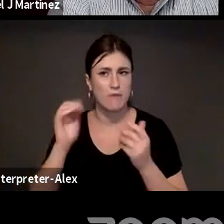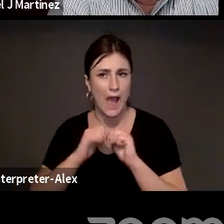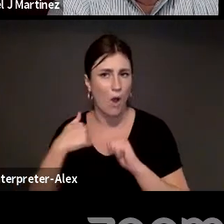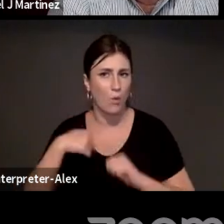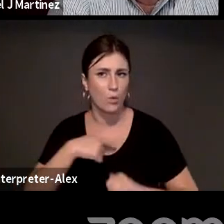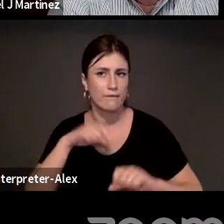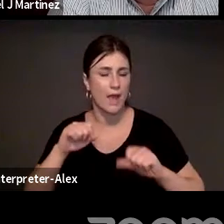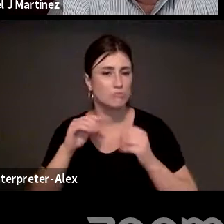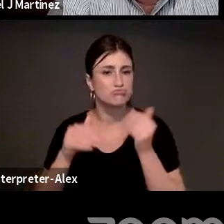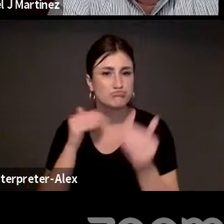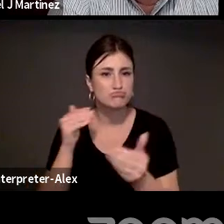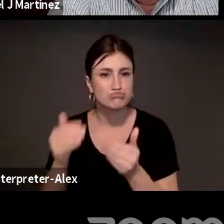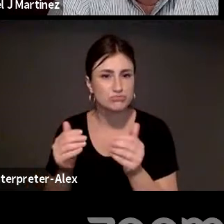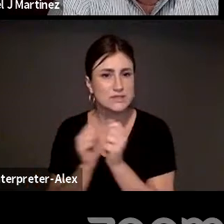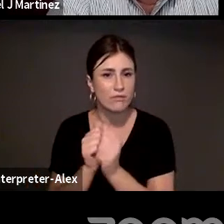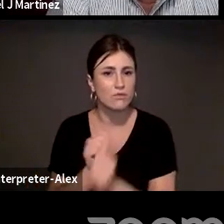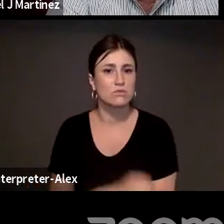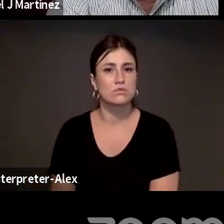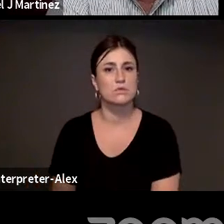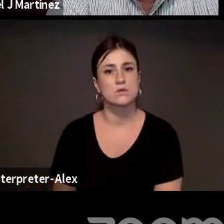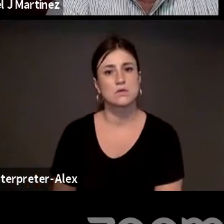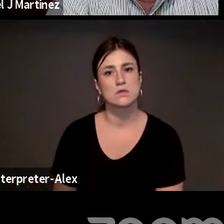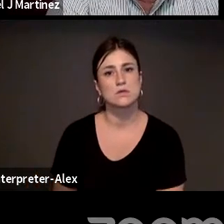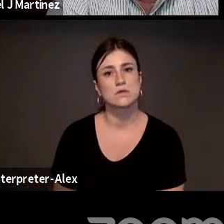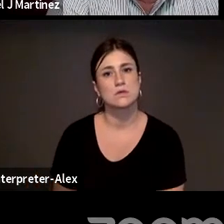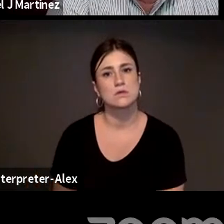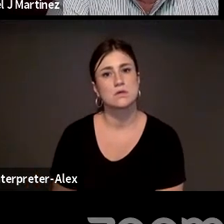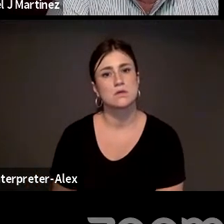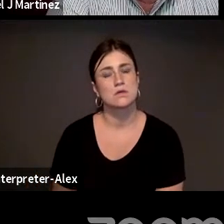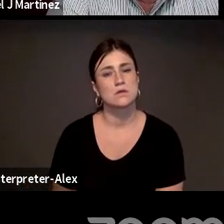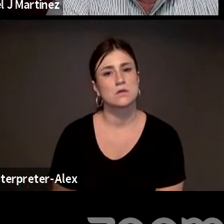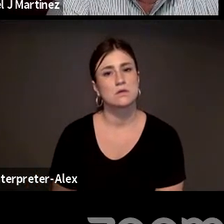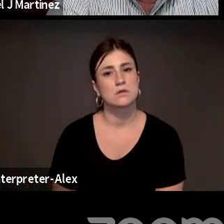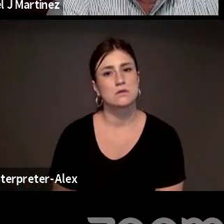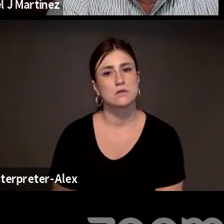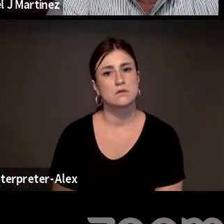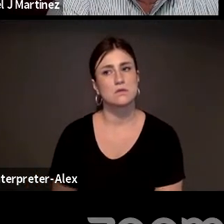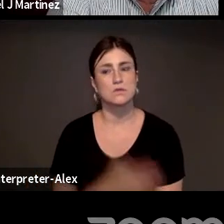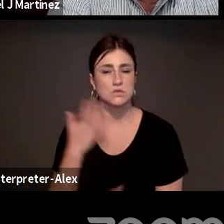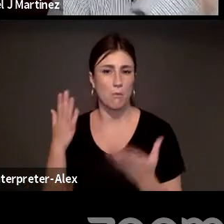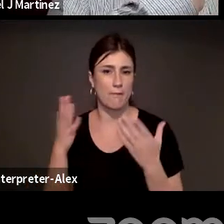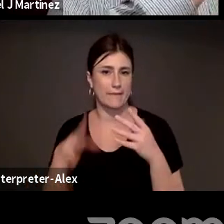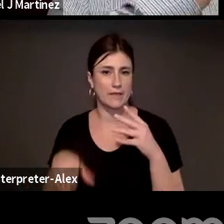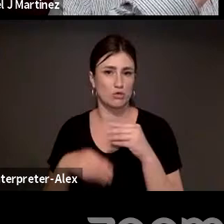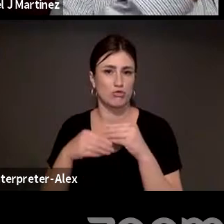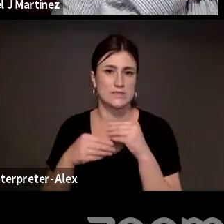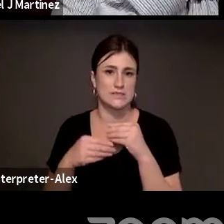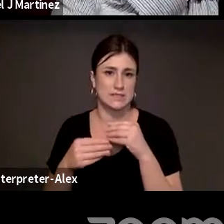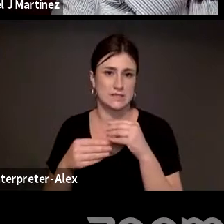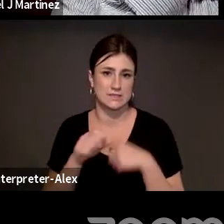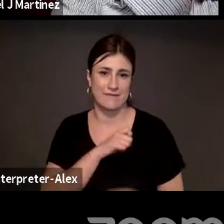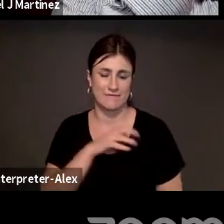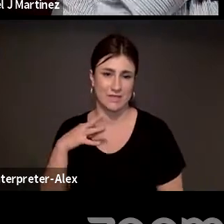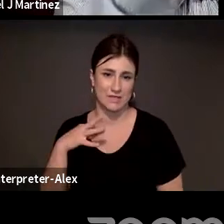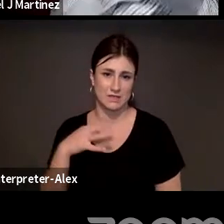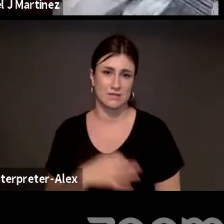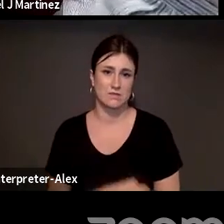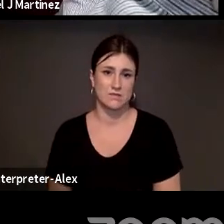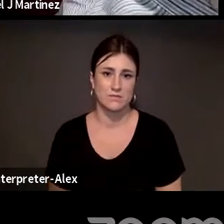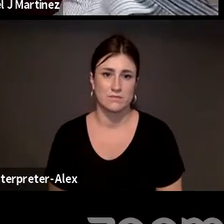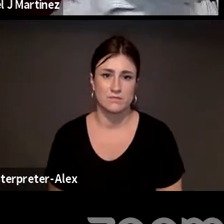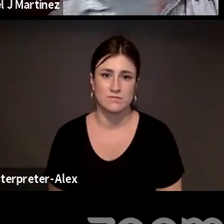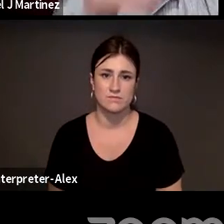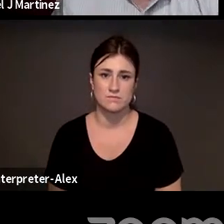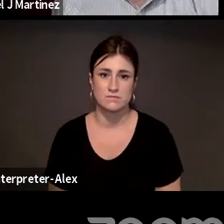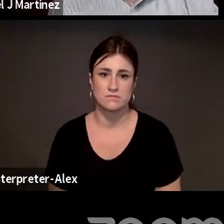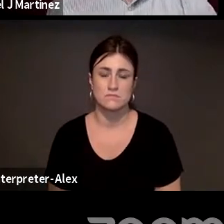forward with that and see where we can come up with juggling the numbers to see if we can get some more staffing on that part. You know, and as I've always mentioned, you know,